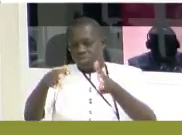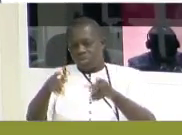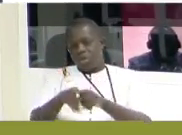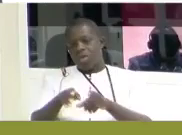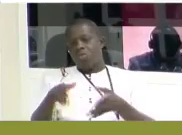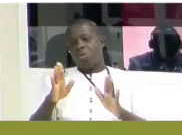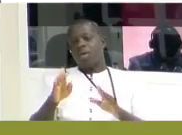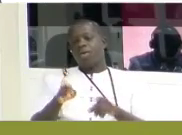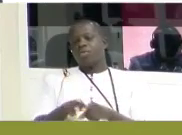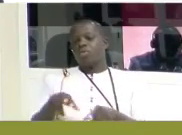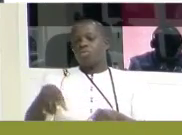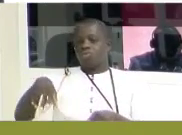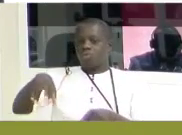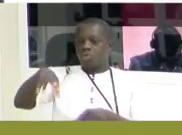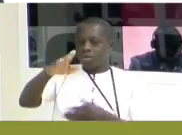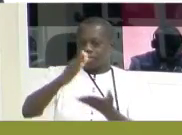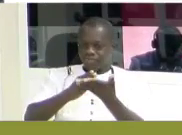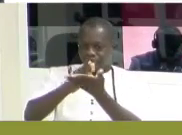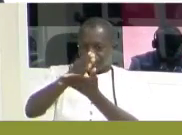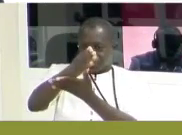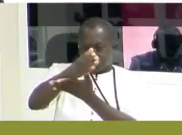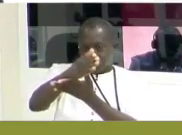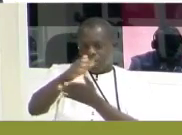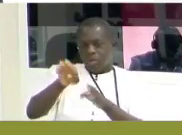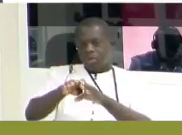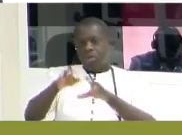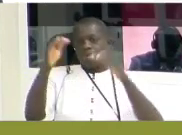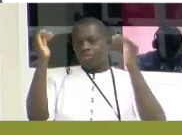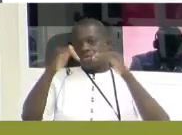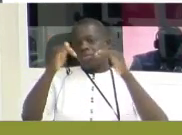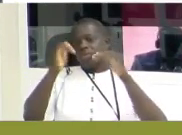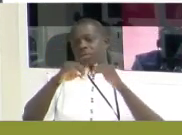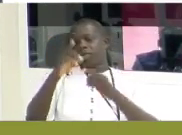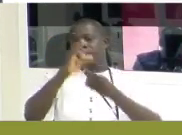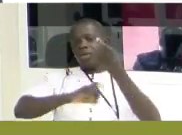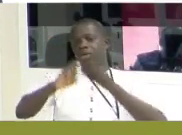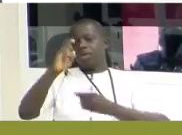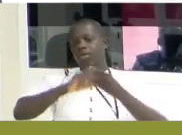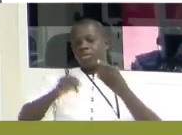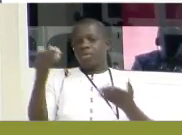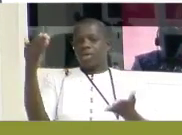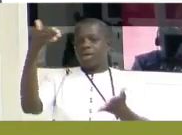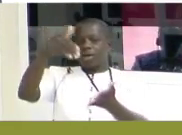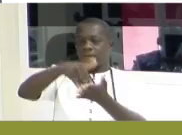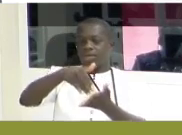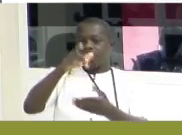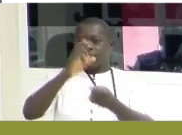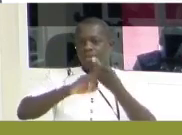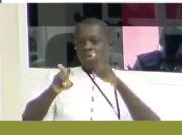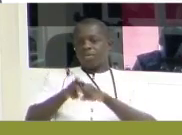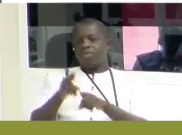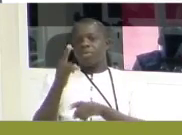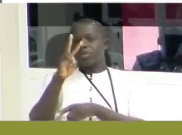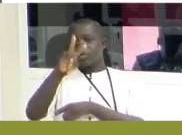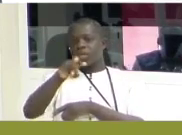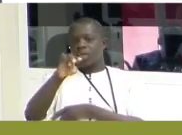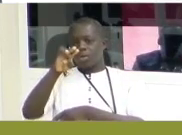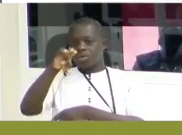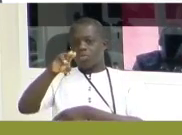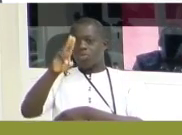them to the conference room again. When I got to the conference room this time around, I saw Musa